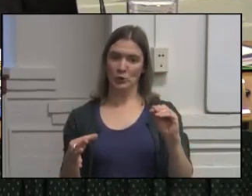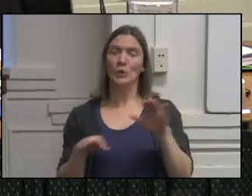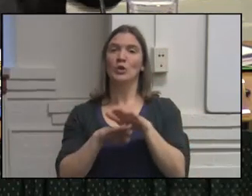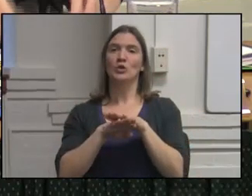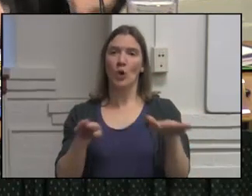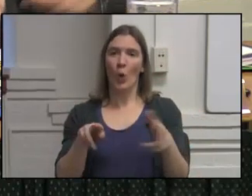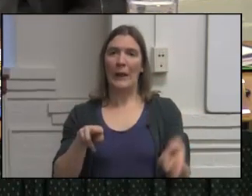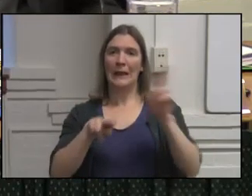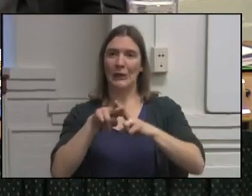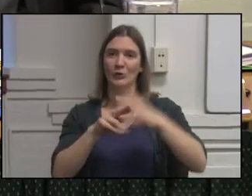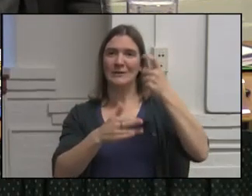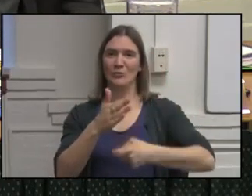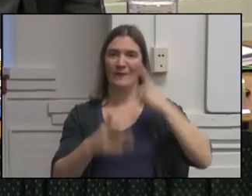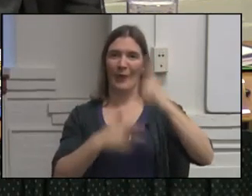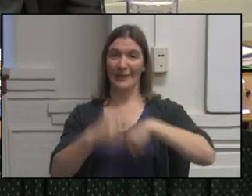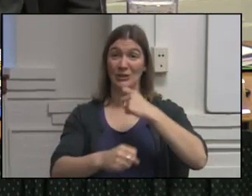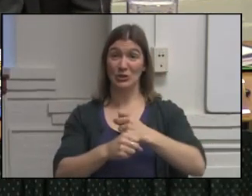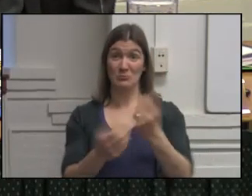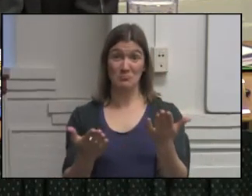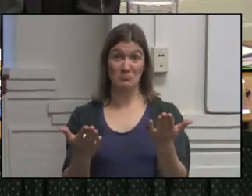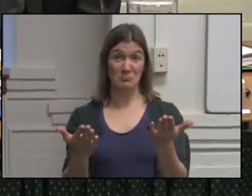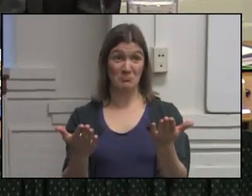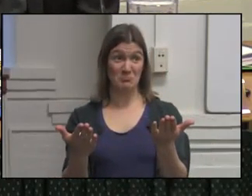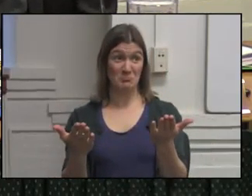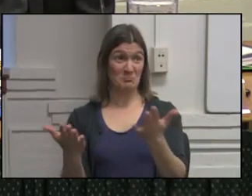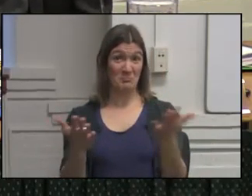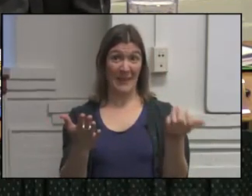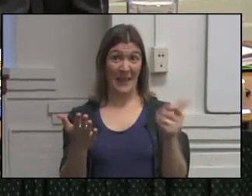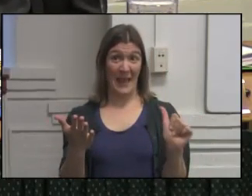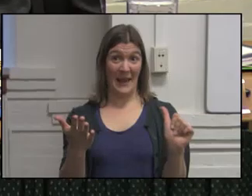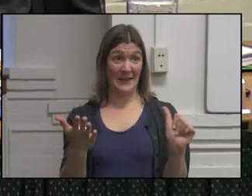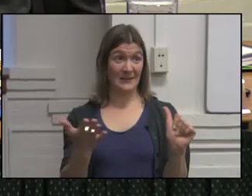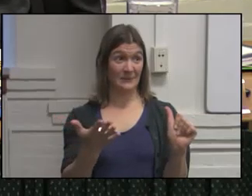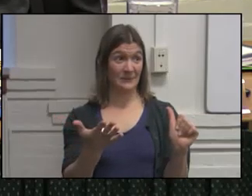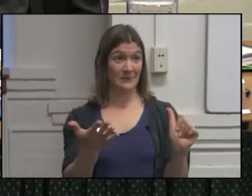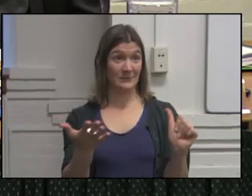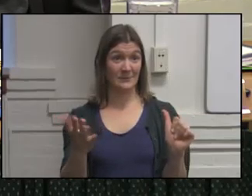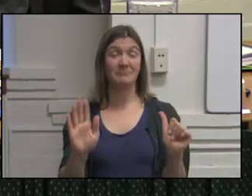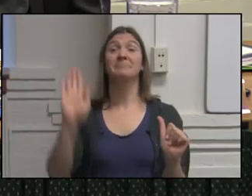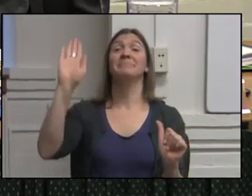not raising water and sewer rates this year or for the next fiscal year?